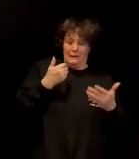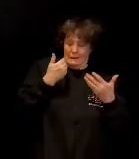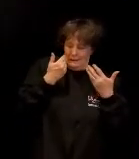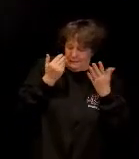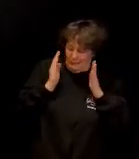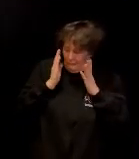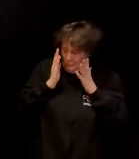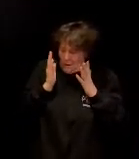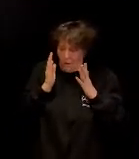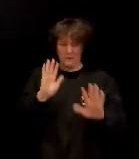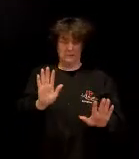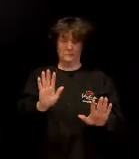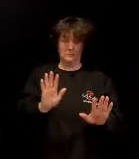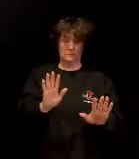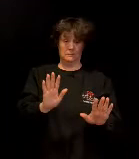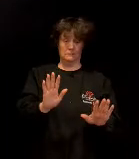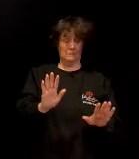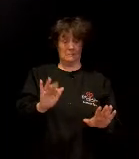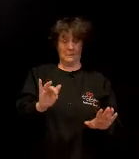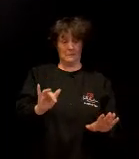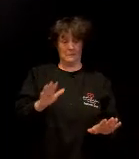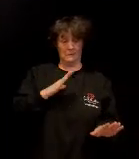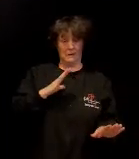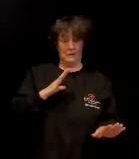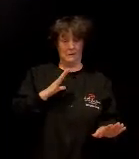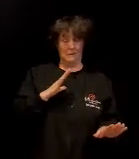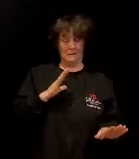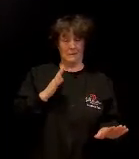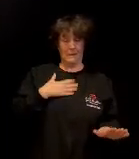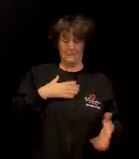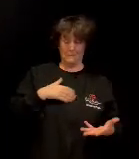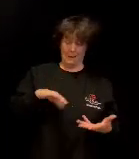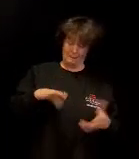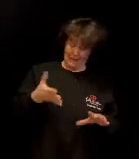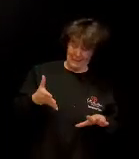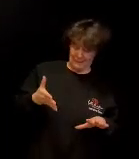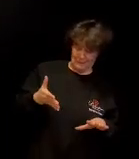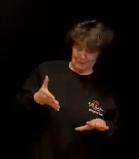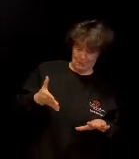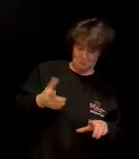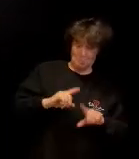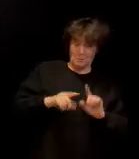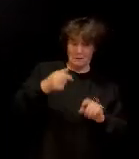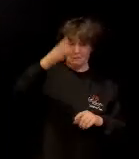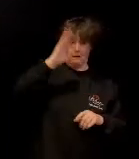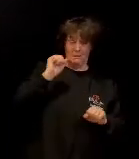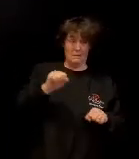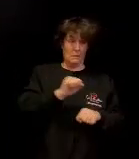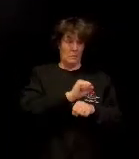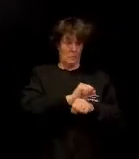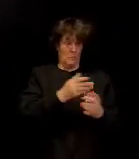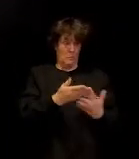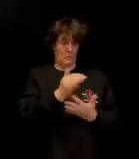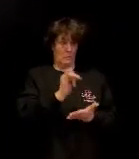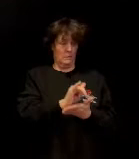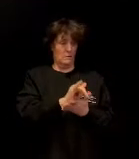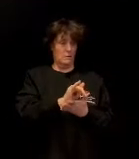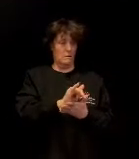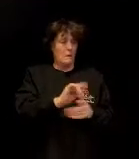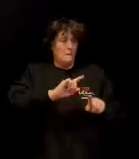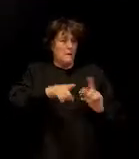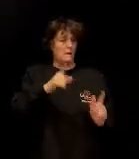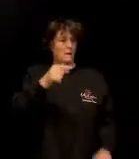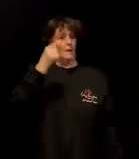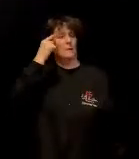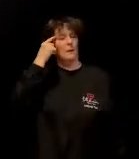that's just life. Amen. That's just sometimes our mess, and God can work through that. But then I thought about something